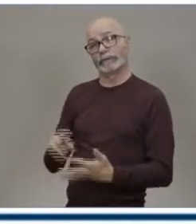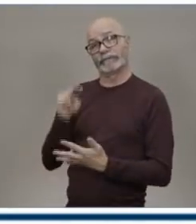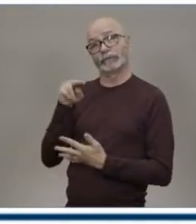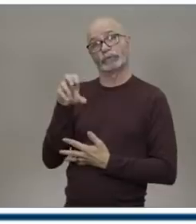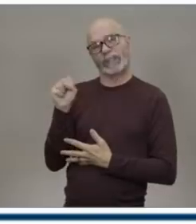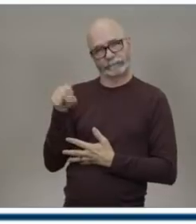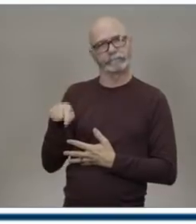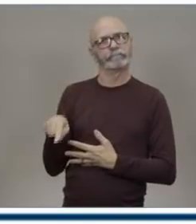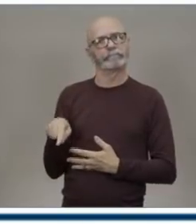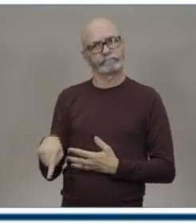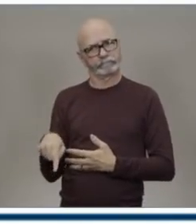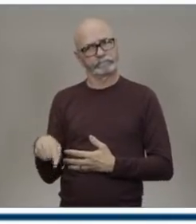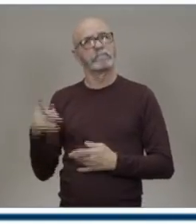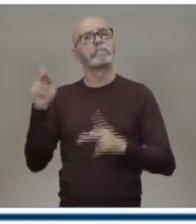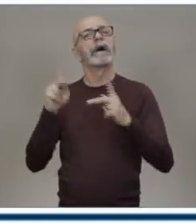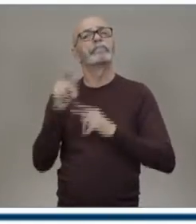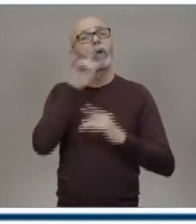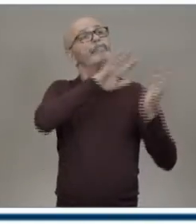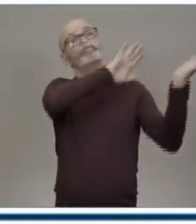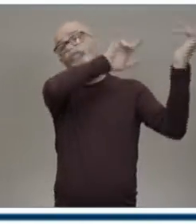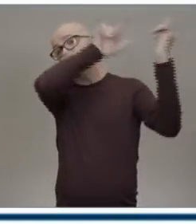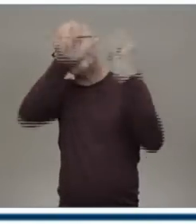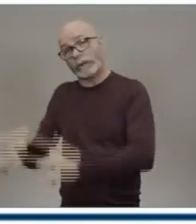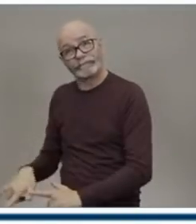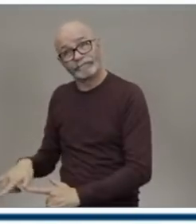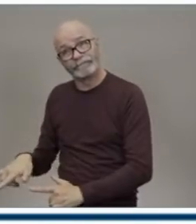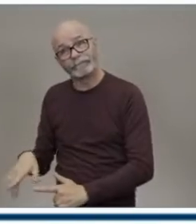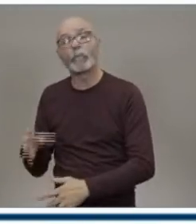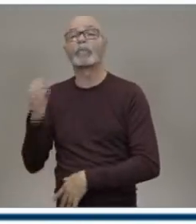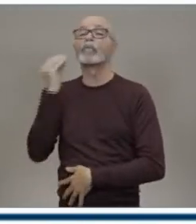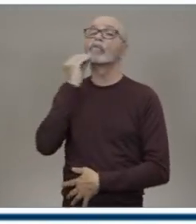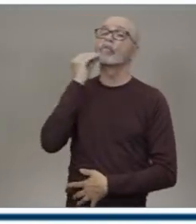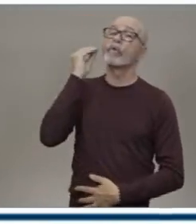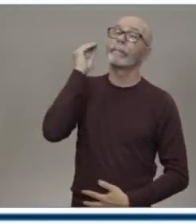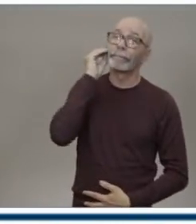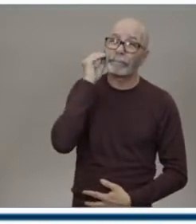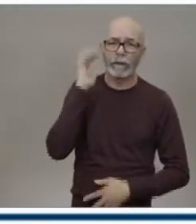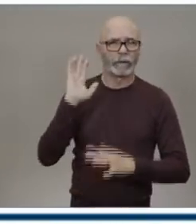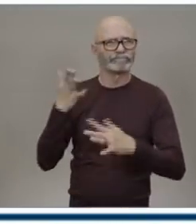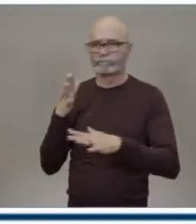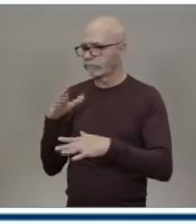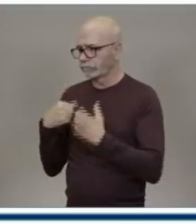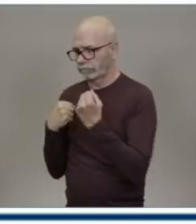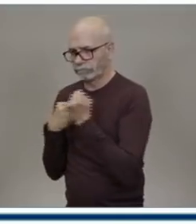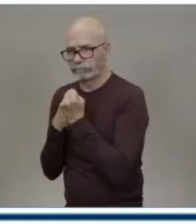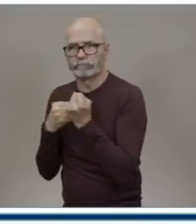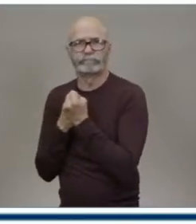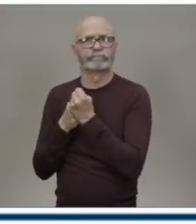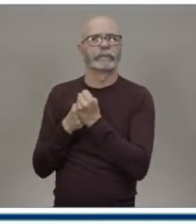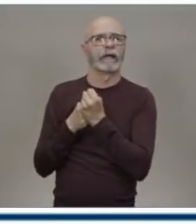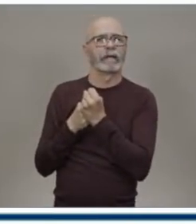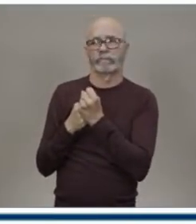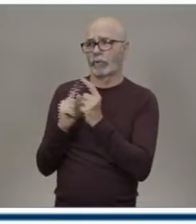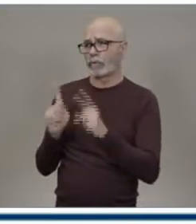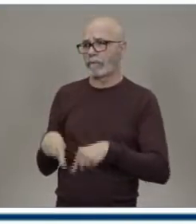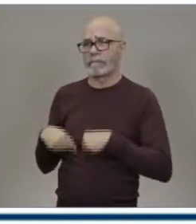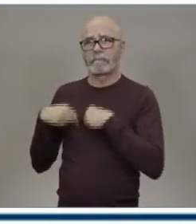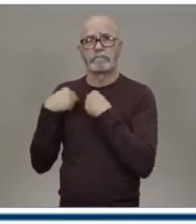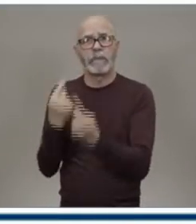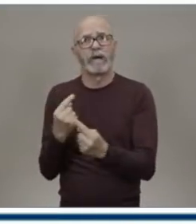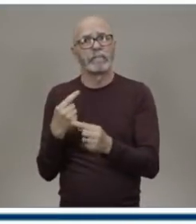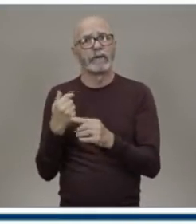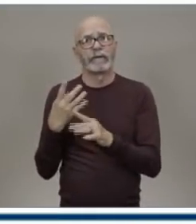tremendous support from people coming home. I think one of the successes that has helped us, particularly over the last month, has really been those